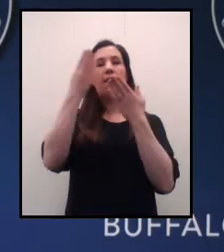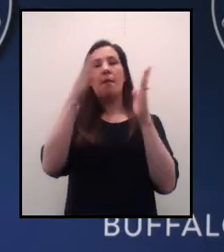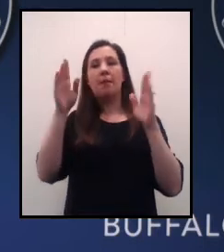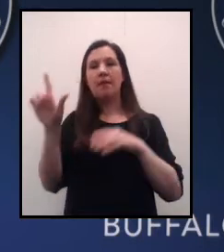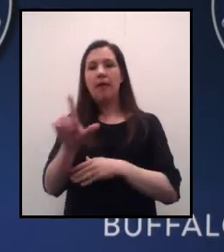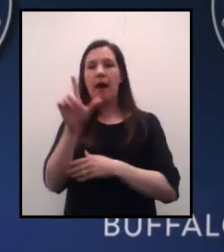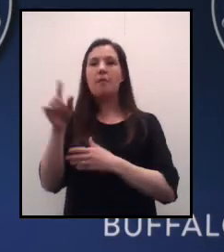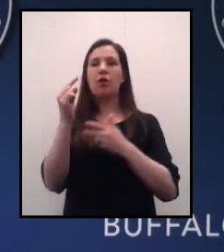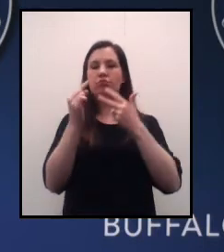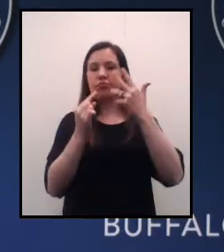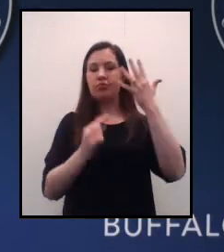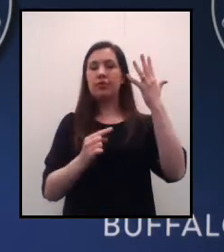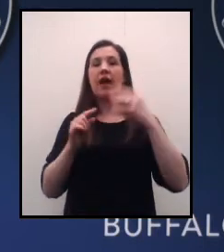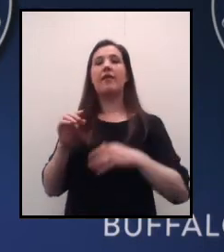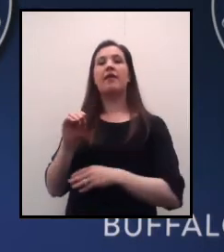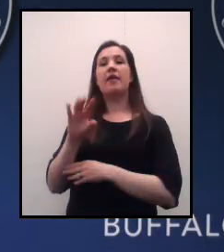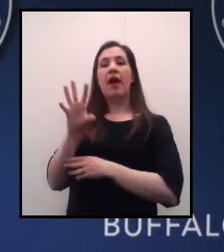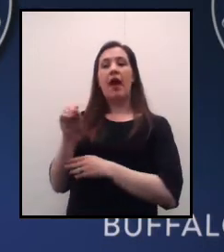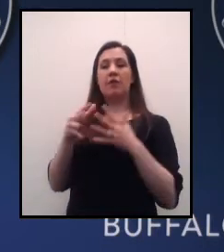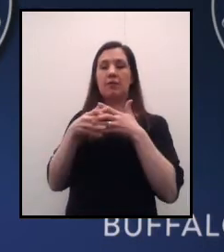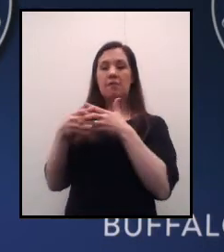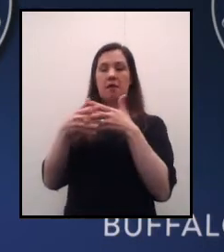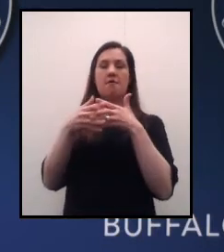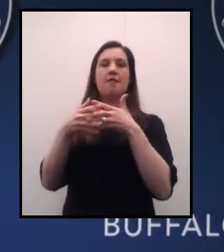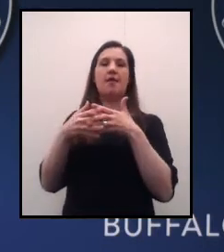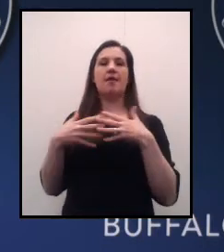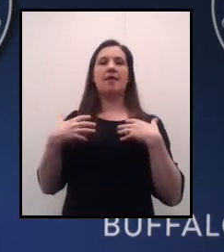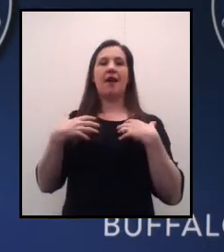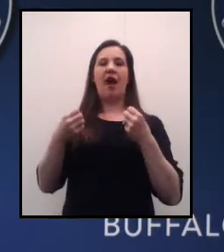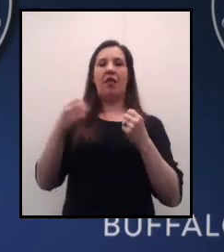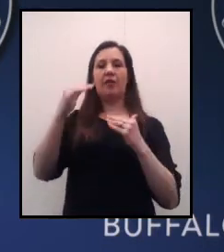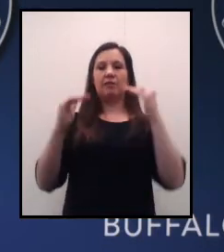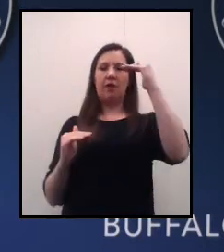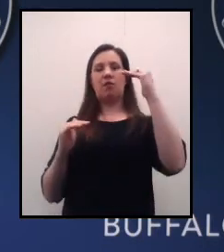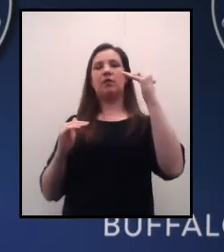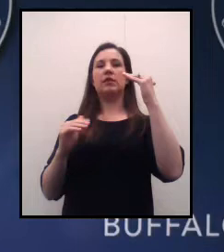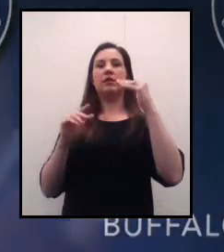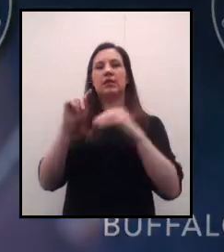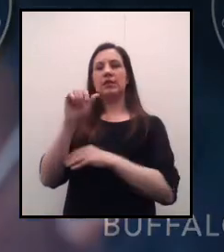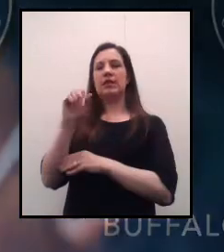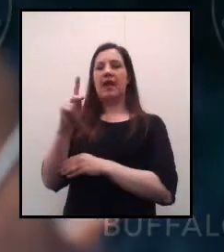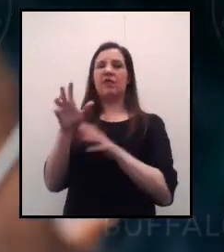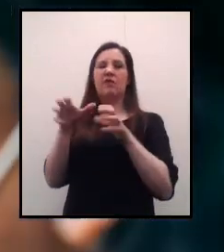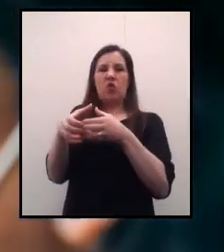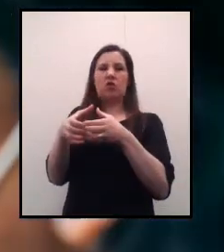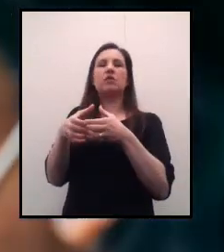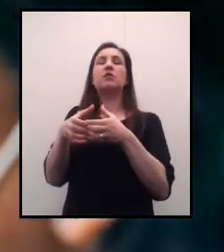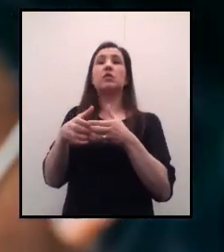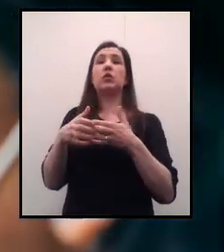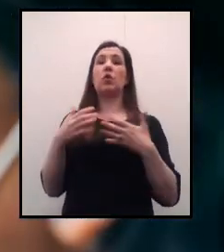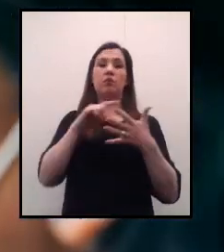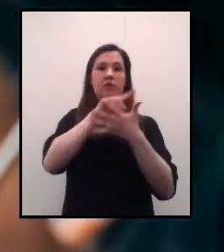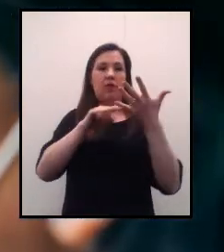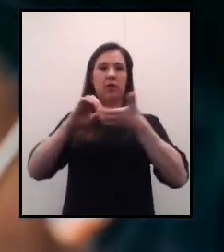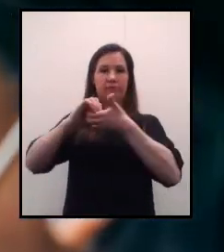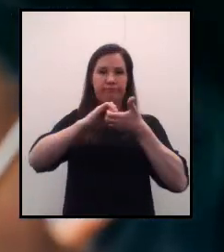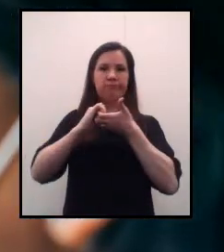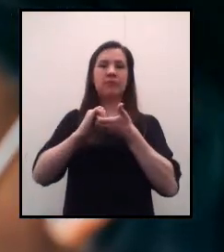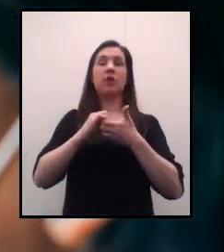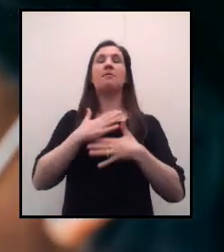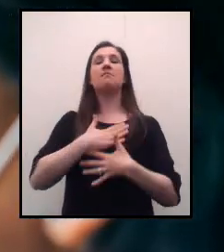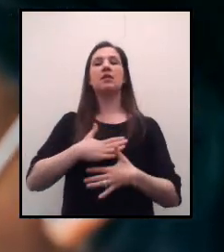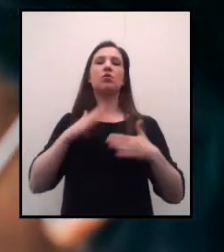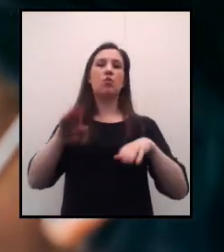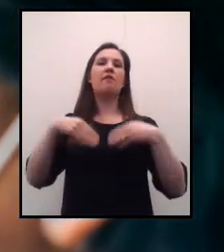the African American Health Disparities Task Force, I'm pleased that we are providing testing in